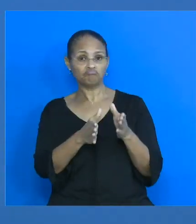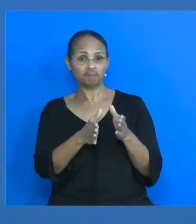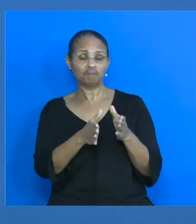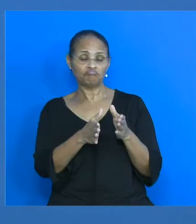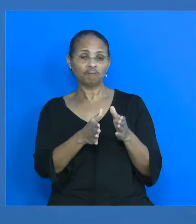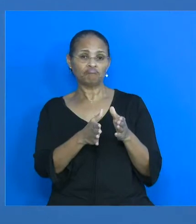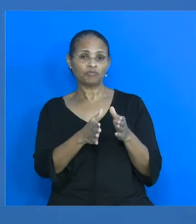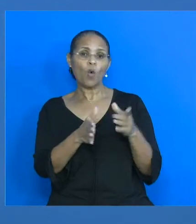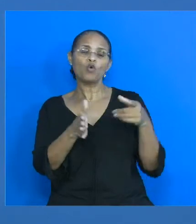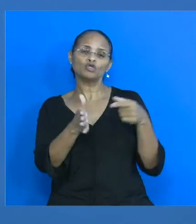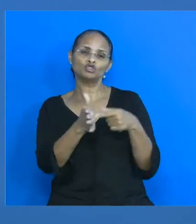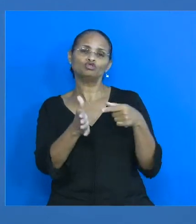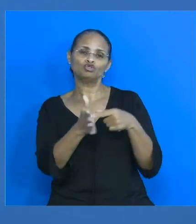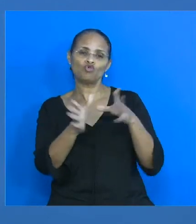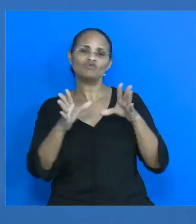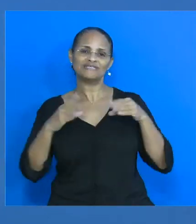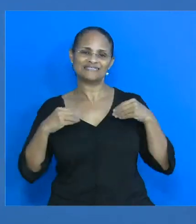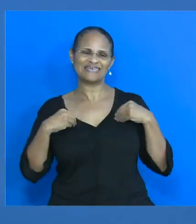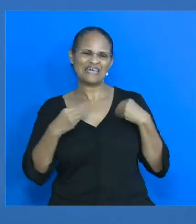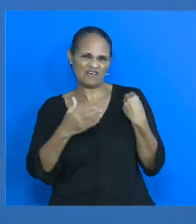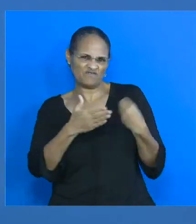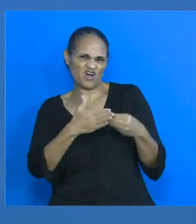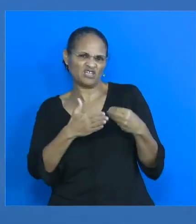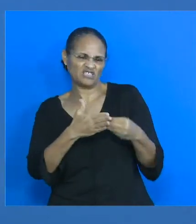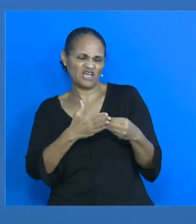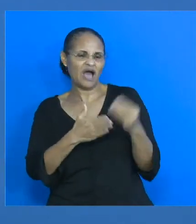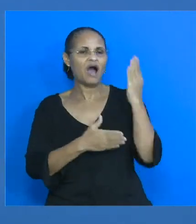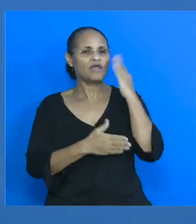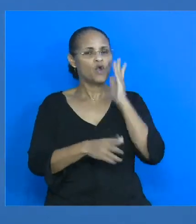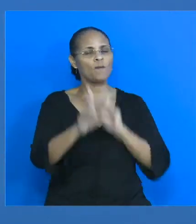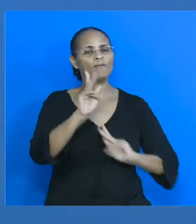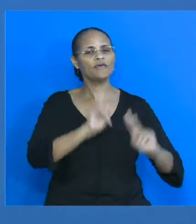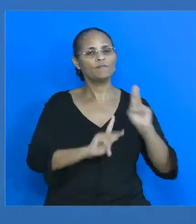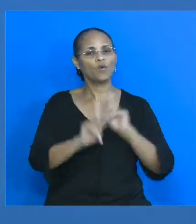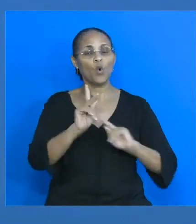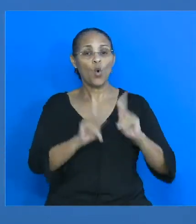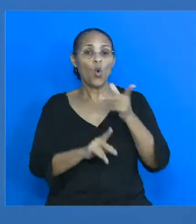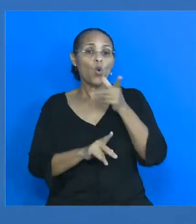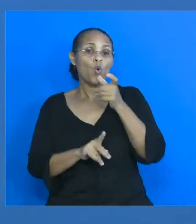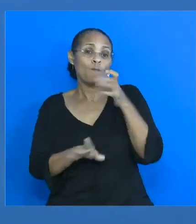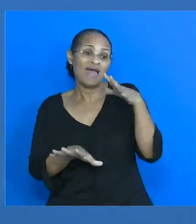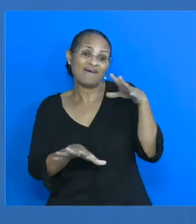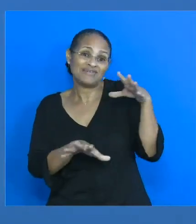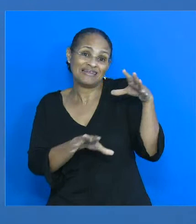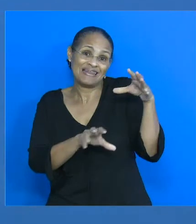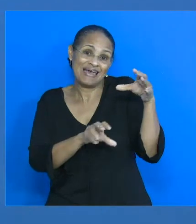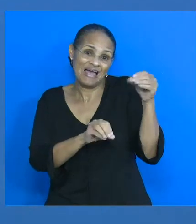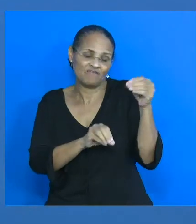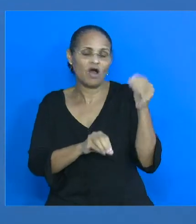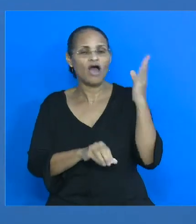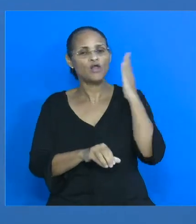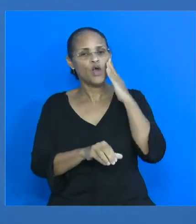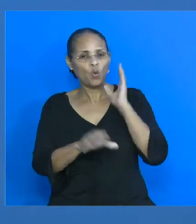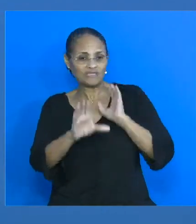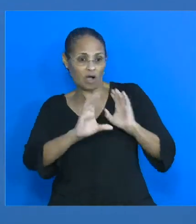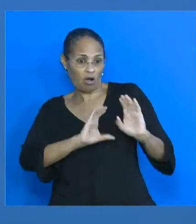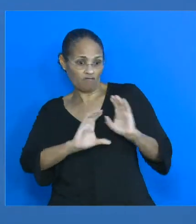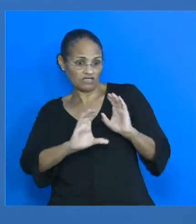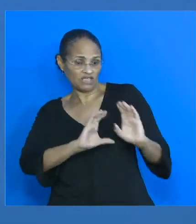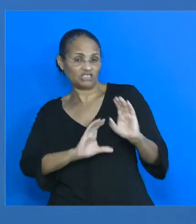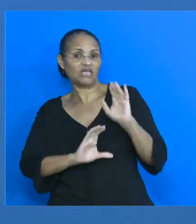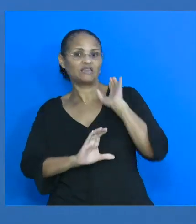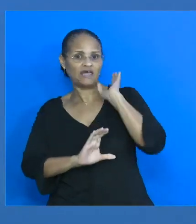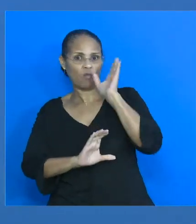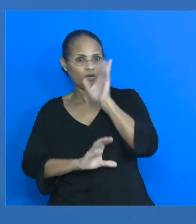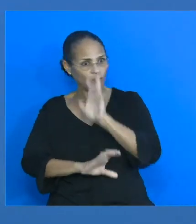were due to receive funds. I know that persons who may have left, I remember there was a conversation that those funds would find a way